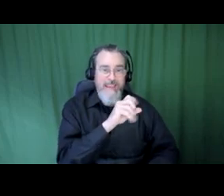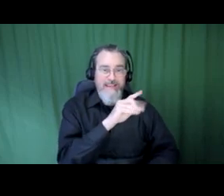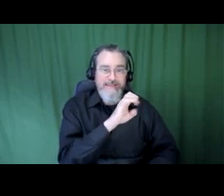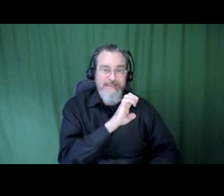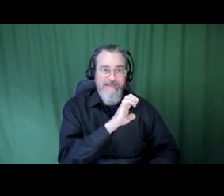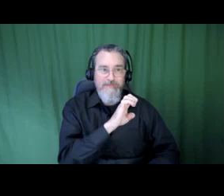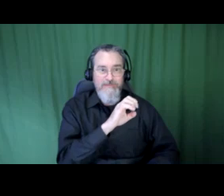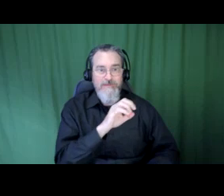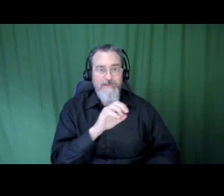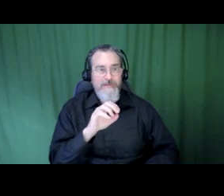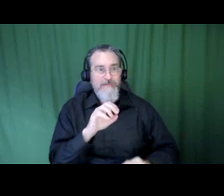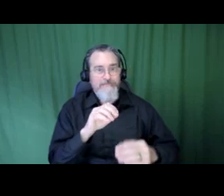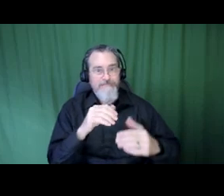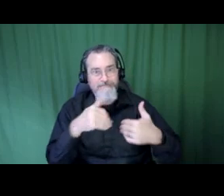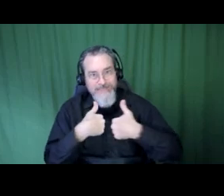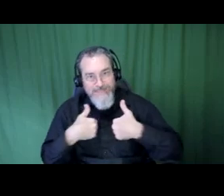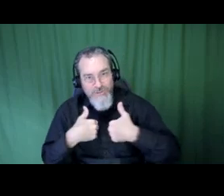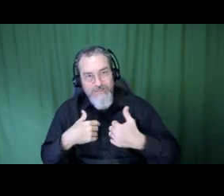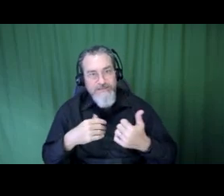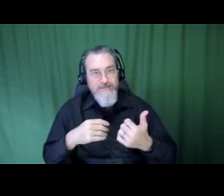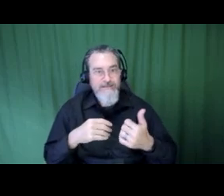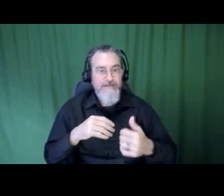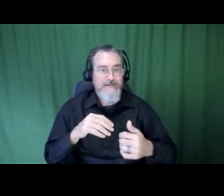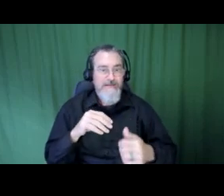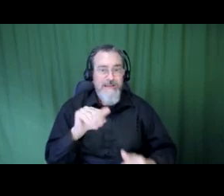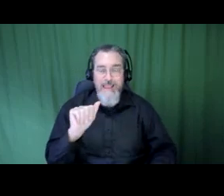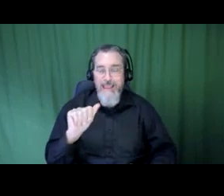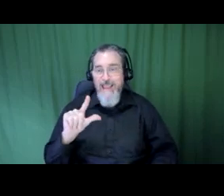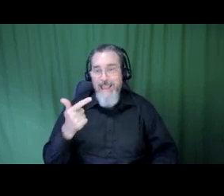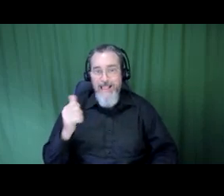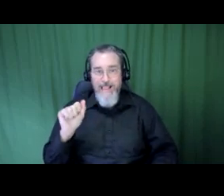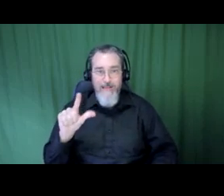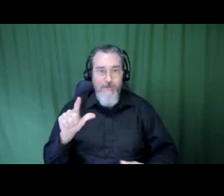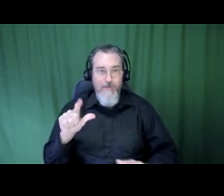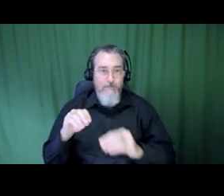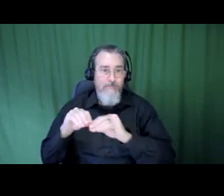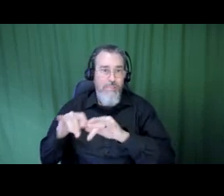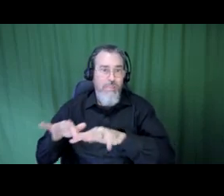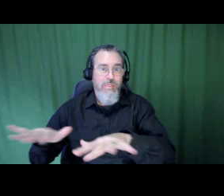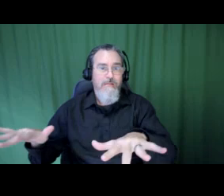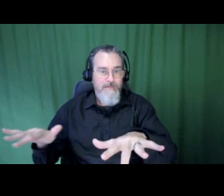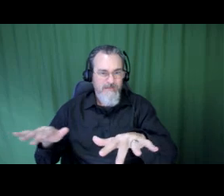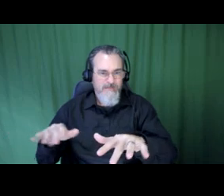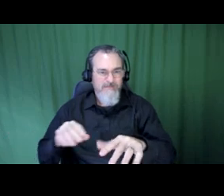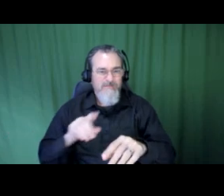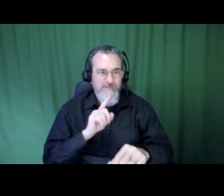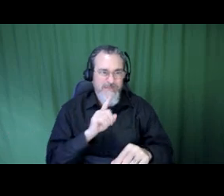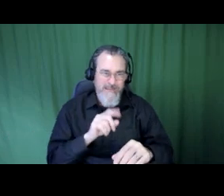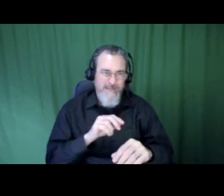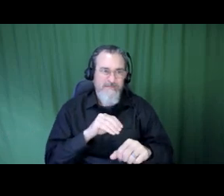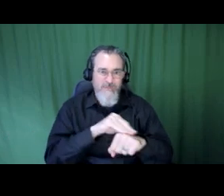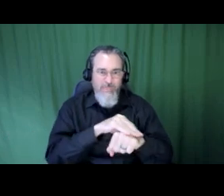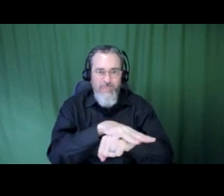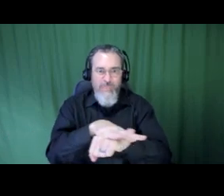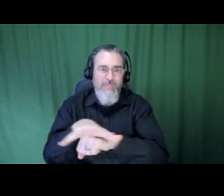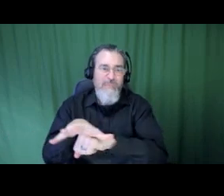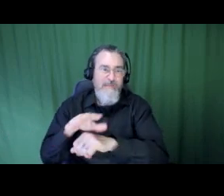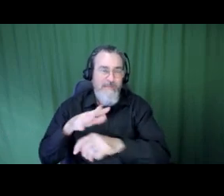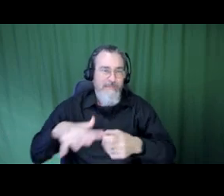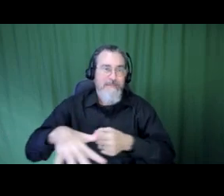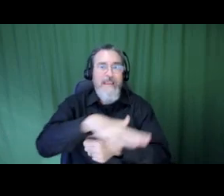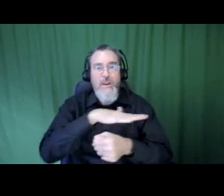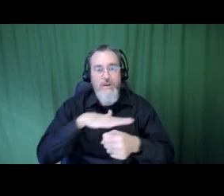of toxic algal blooms that have led to several incidents in those regions, principally the communities that we are focused